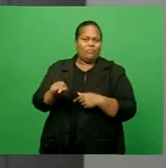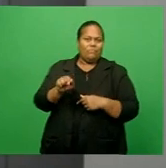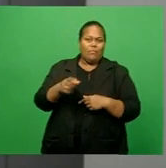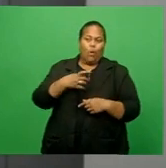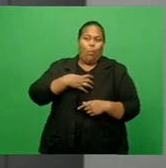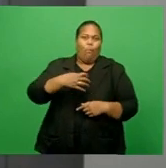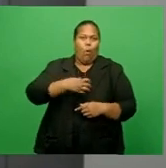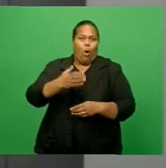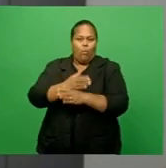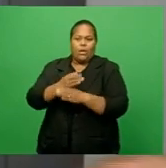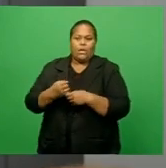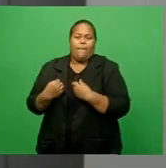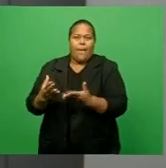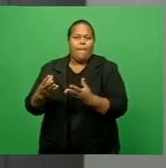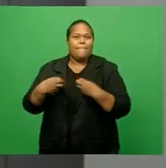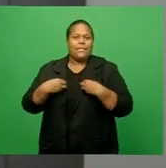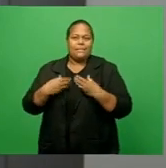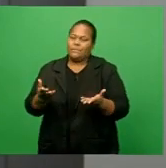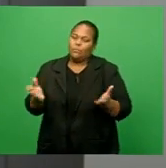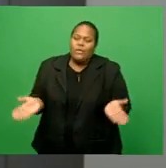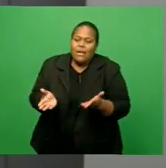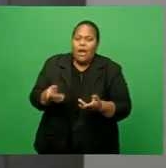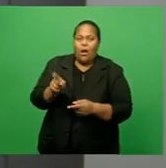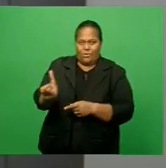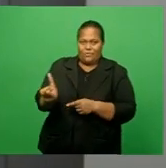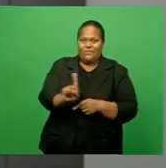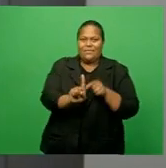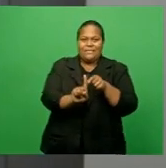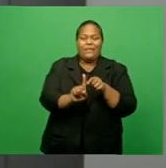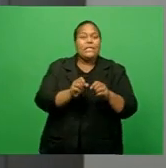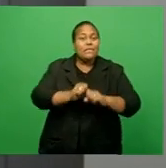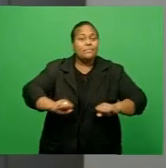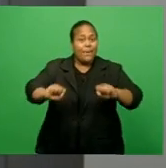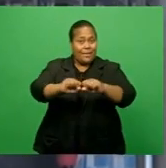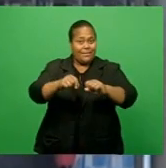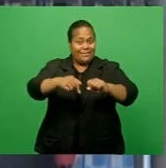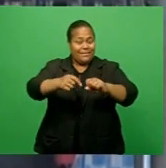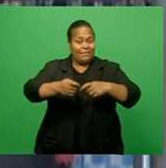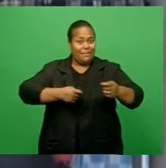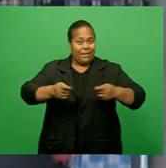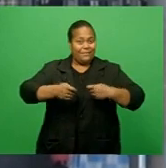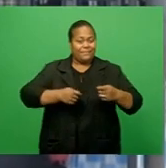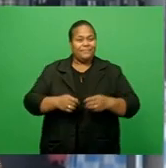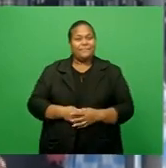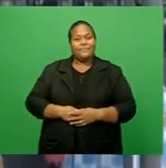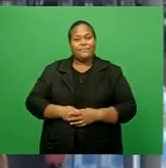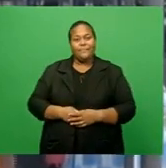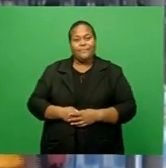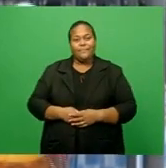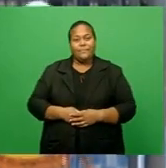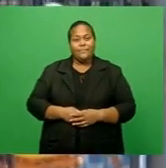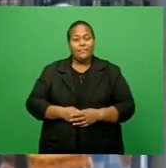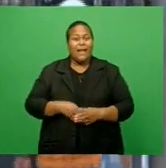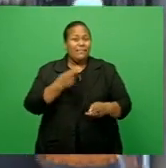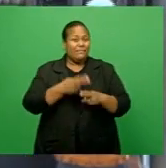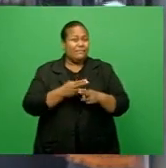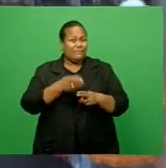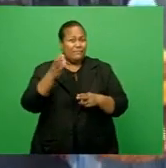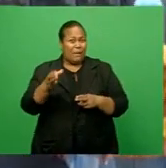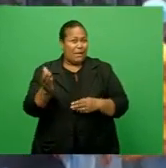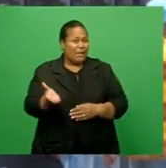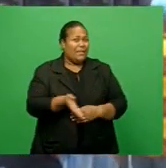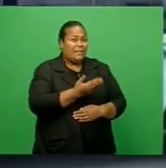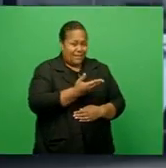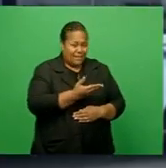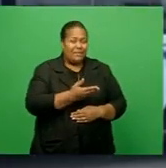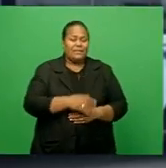will be encouraging them to take up a space in that complex. Niklesh Chand, a farmer and vendor from Waituri